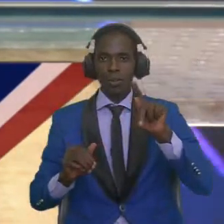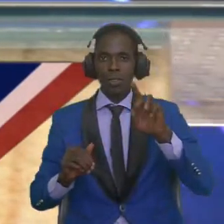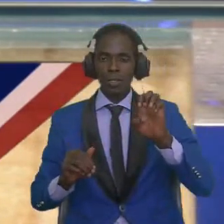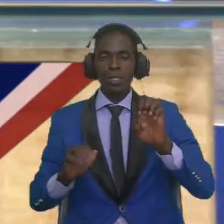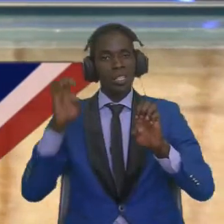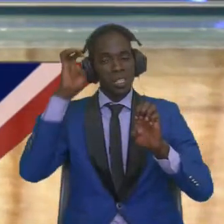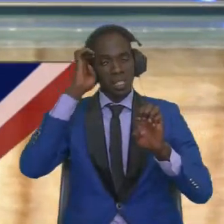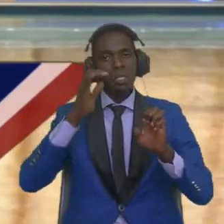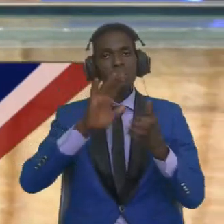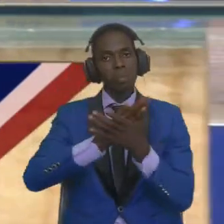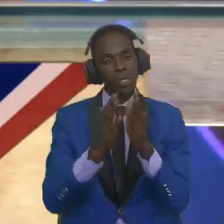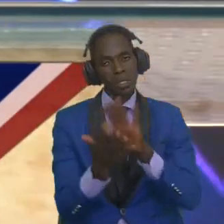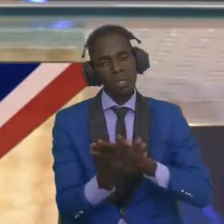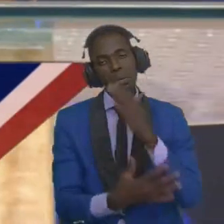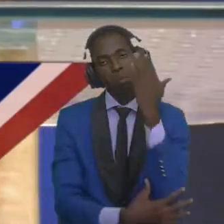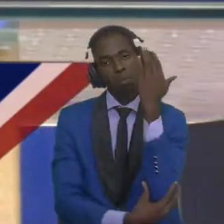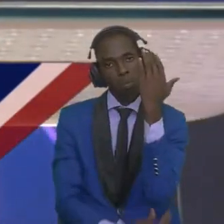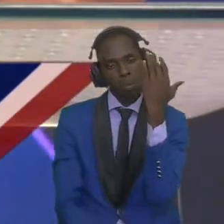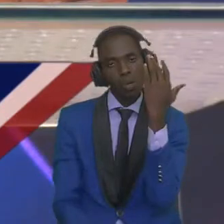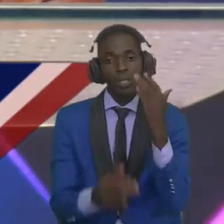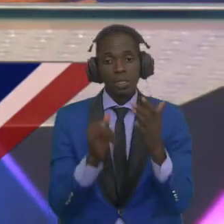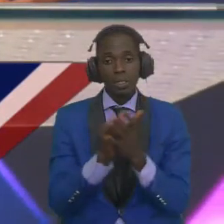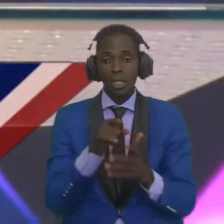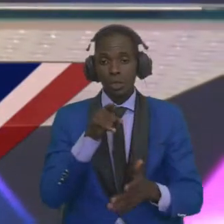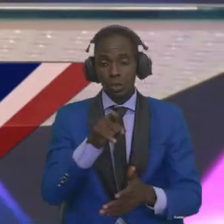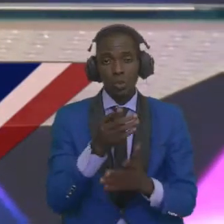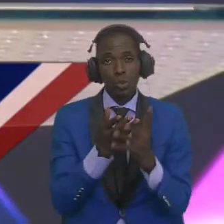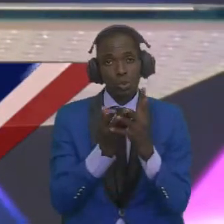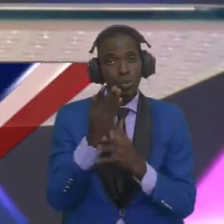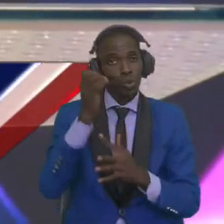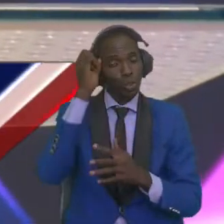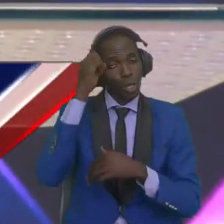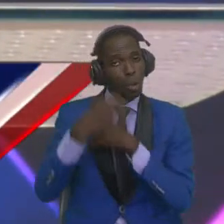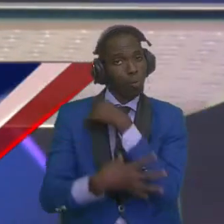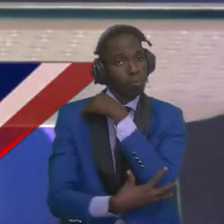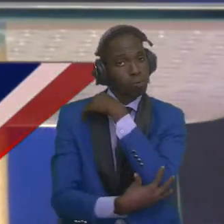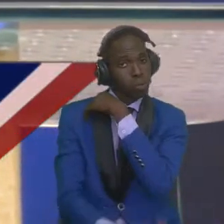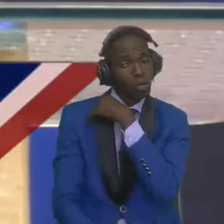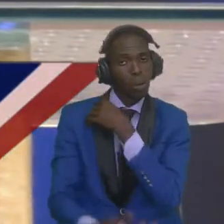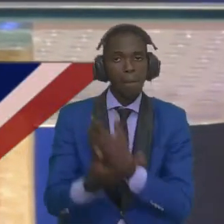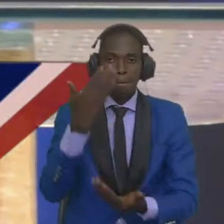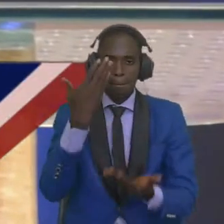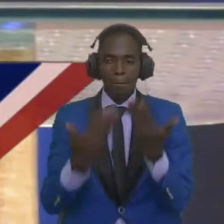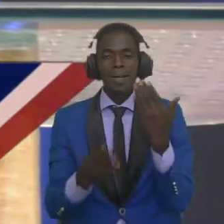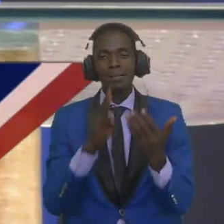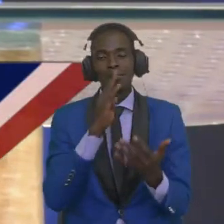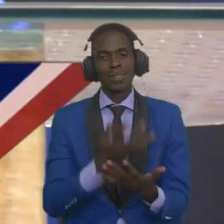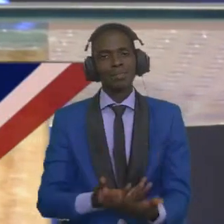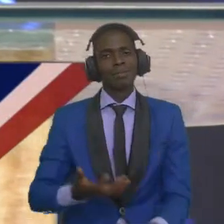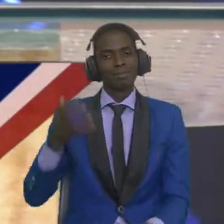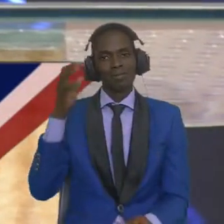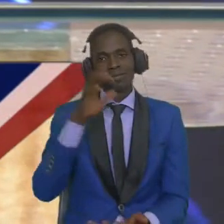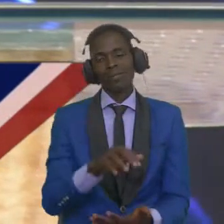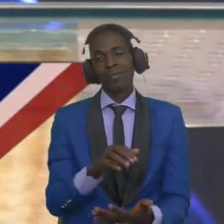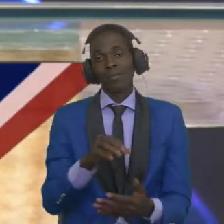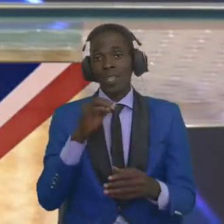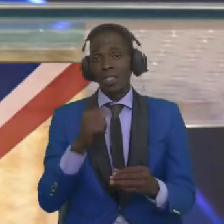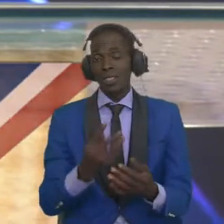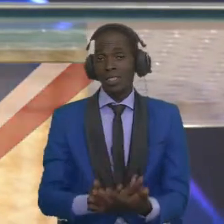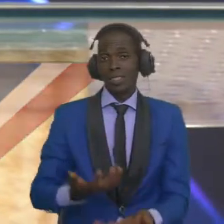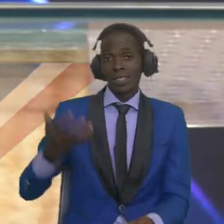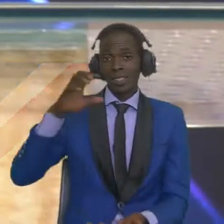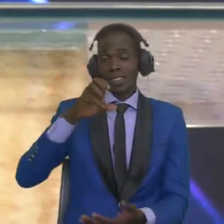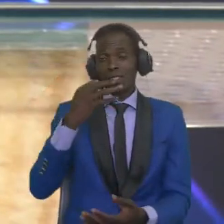poor, that ye through his poverty might be rich. If the riches of